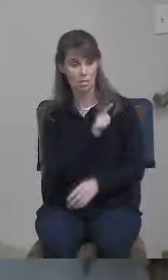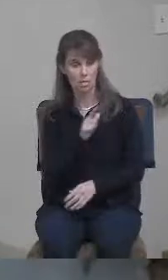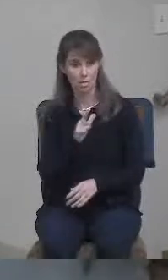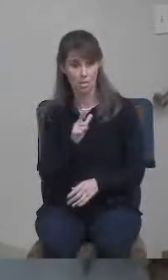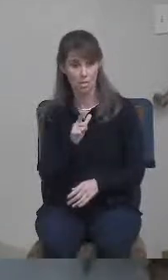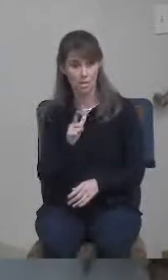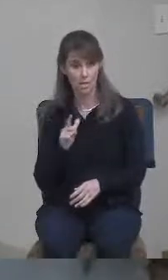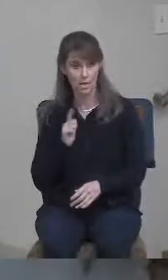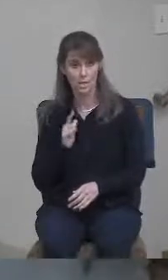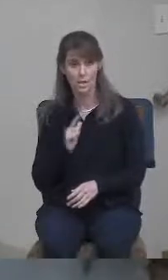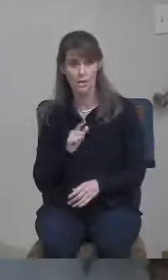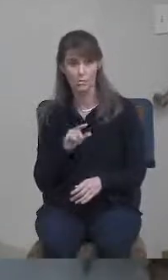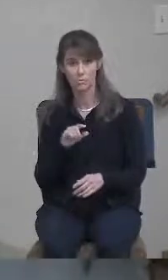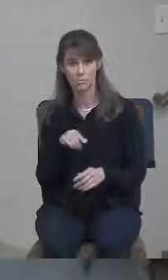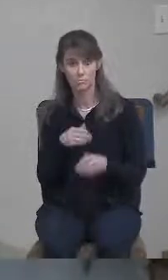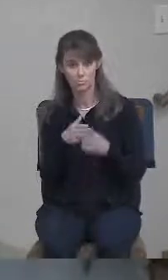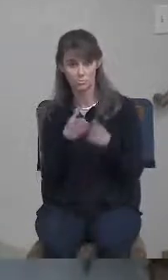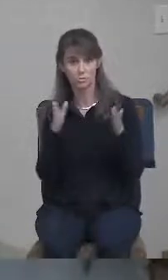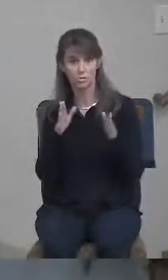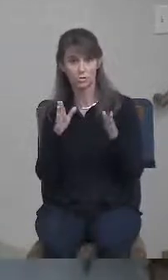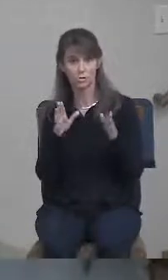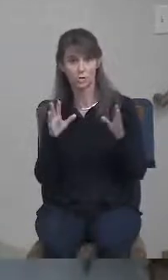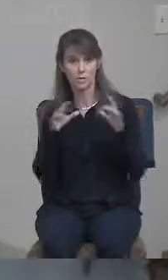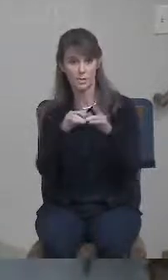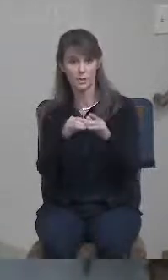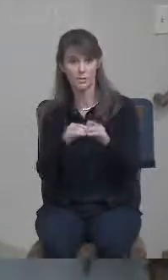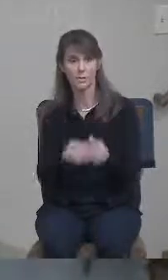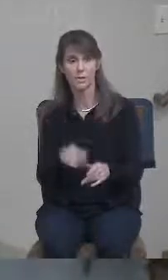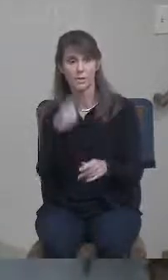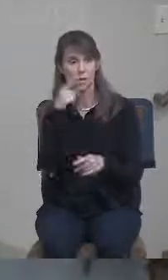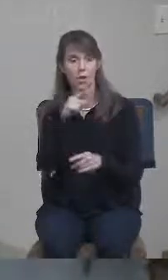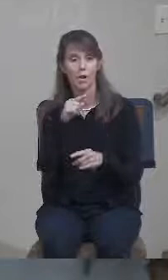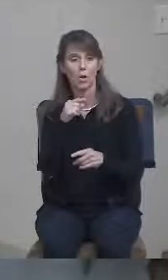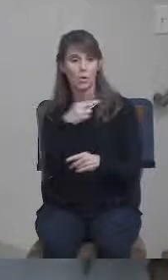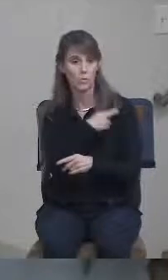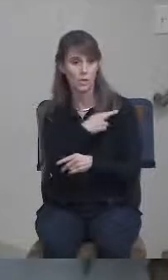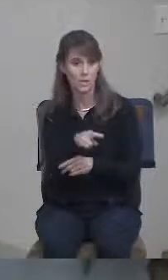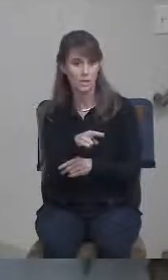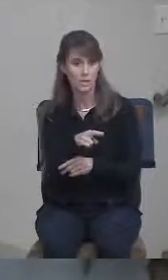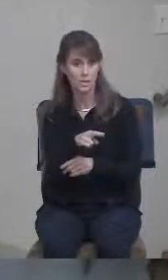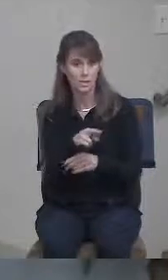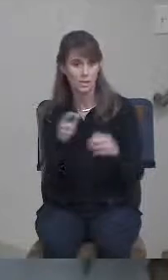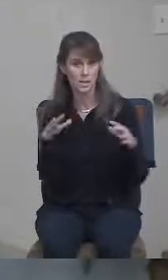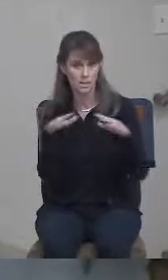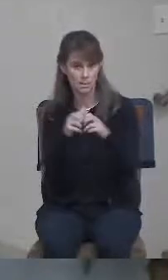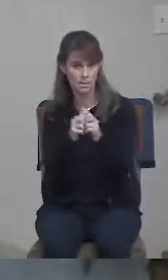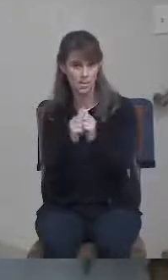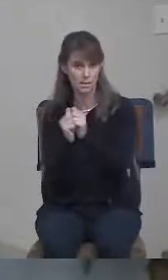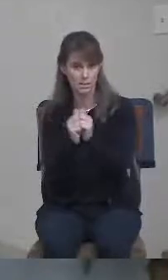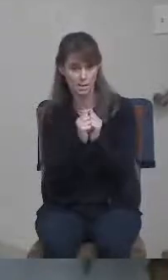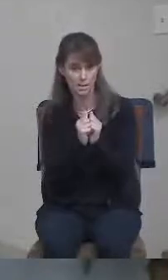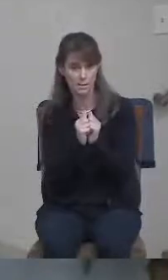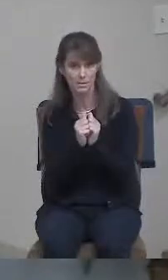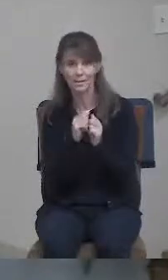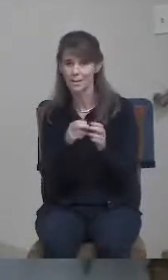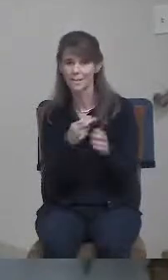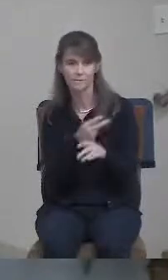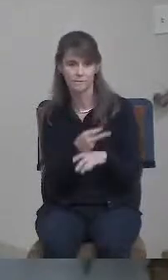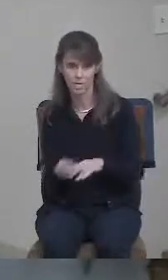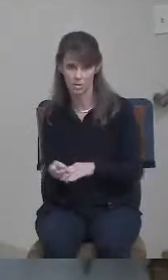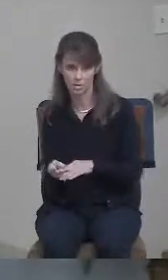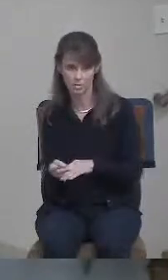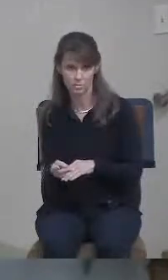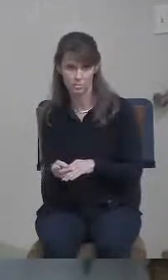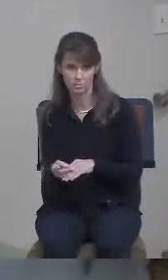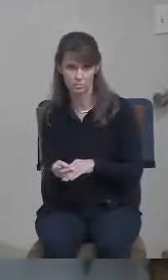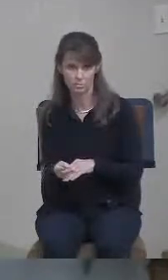the General Assembly tried to pass in 1779, but it failed. But it was 7 years before